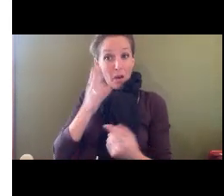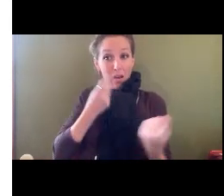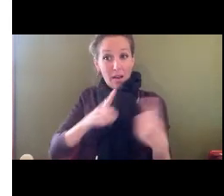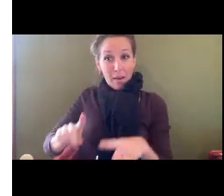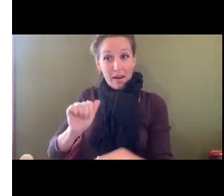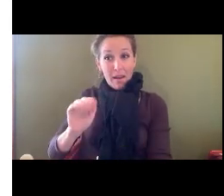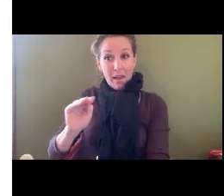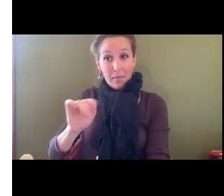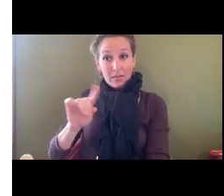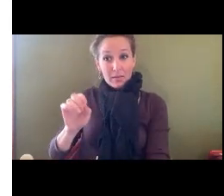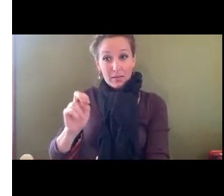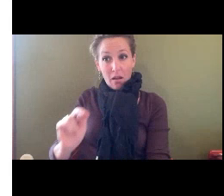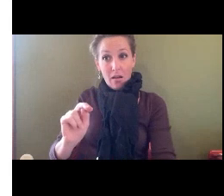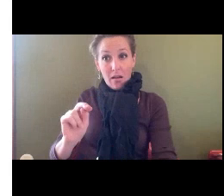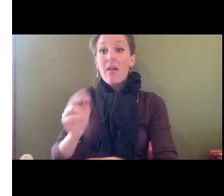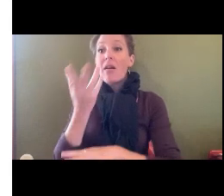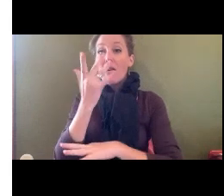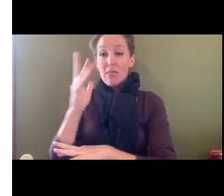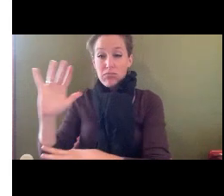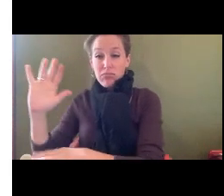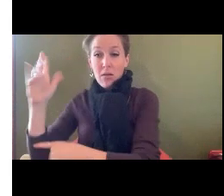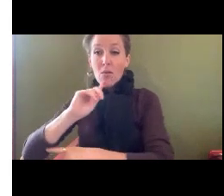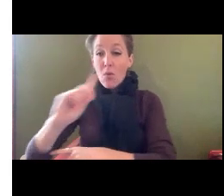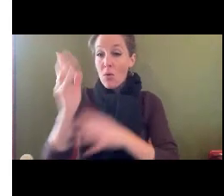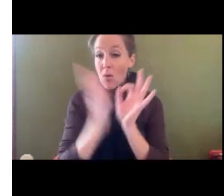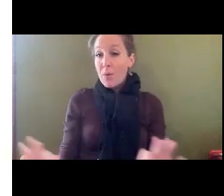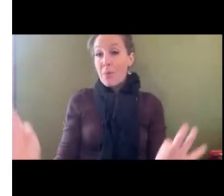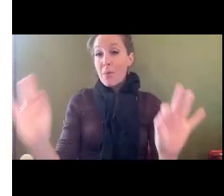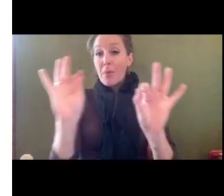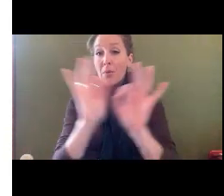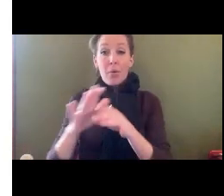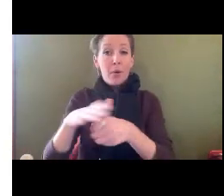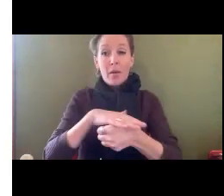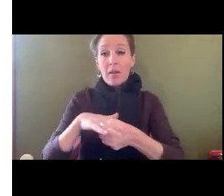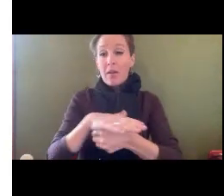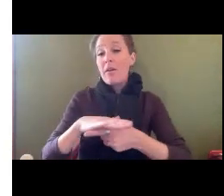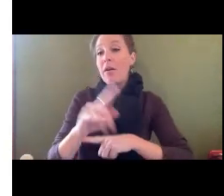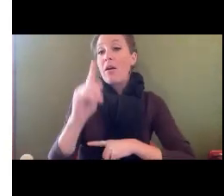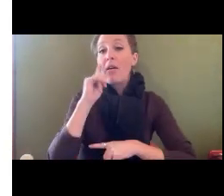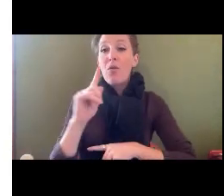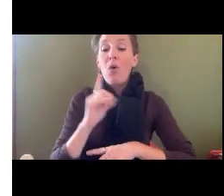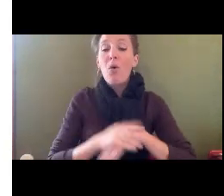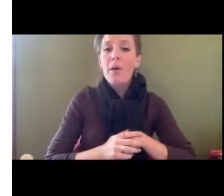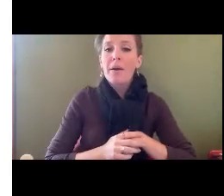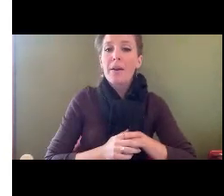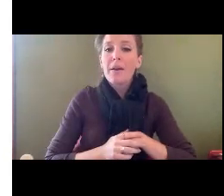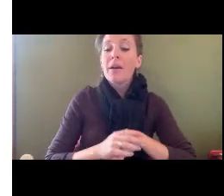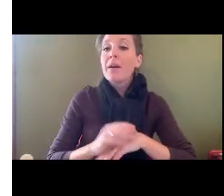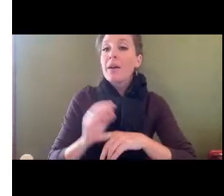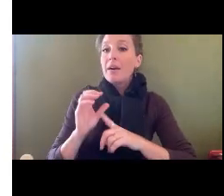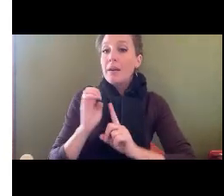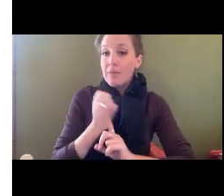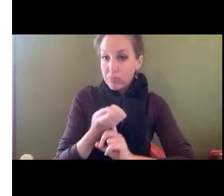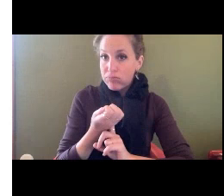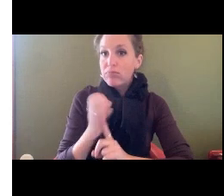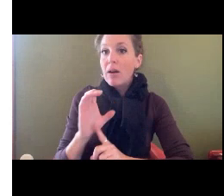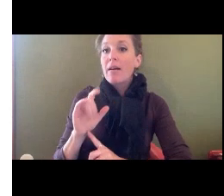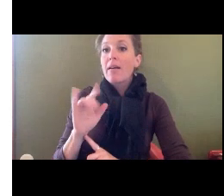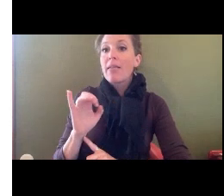space in the Amazon. As you can imagine, is a very important region as far as for climate